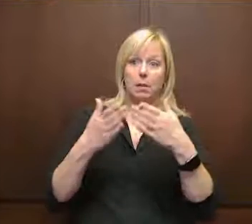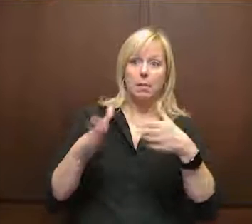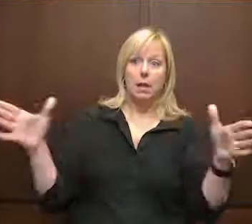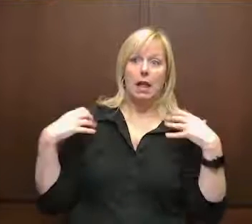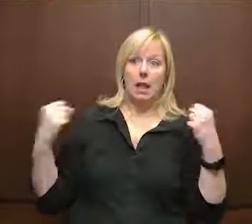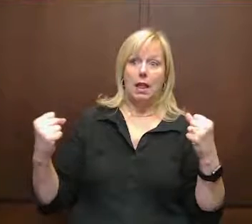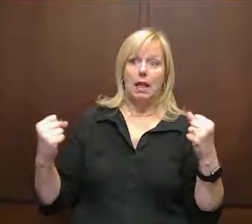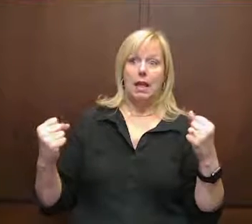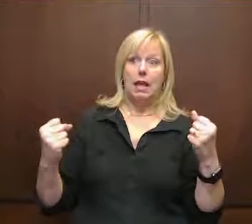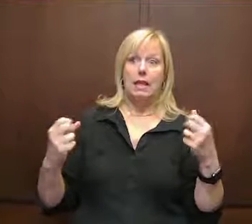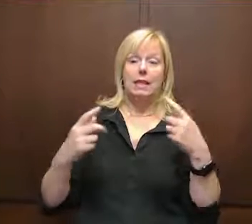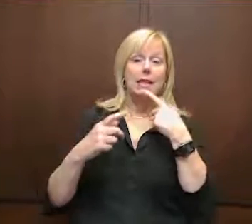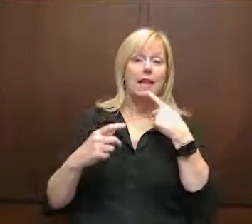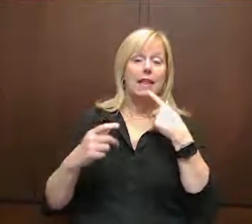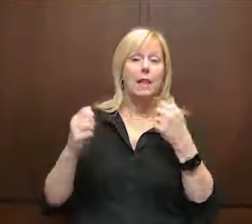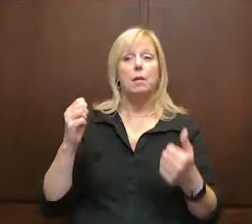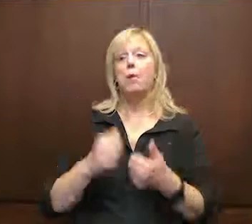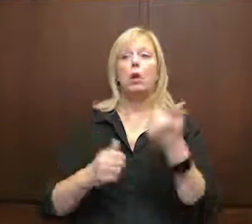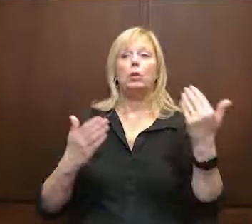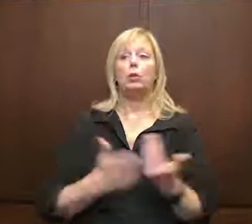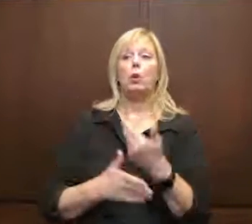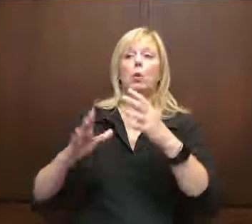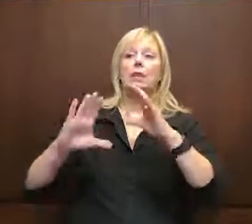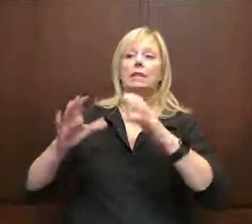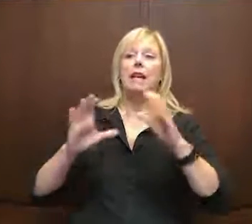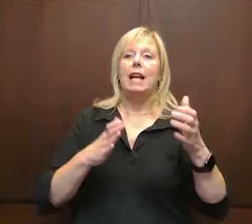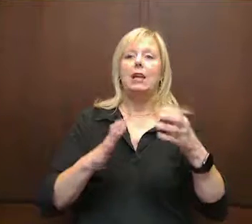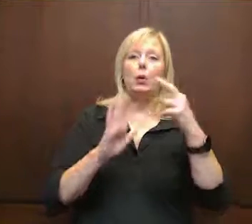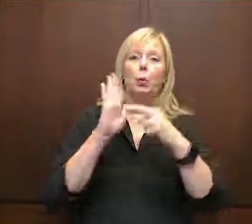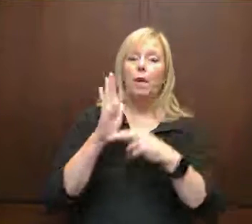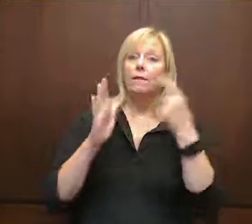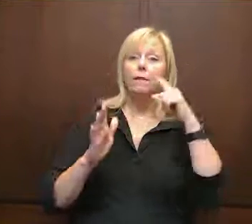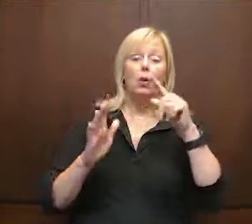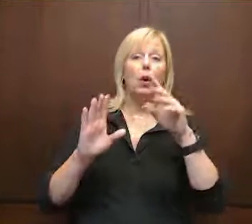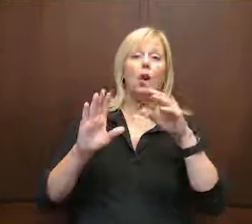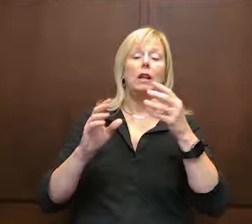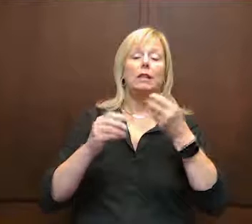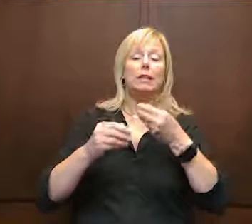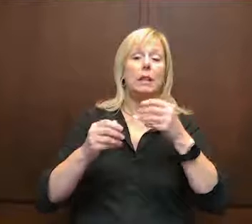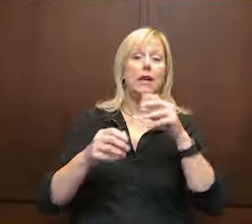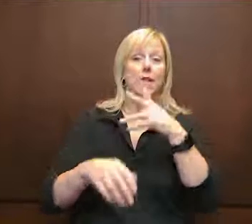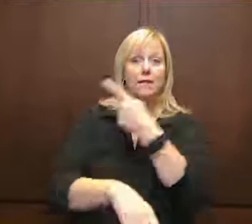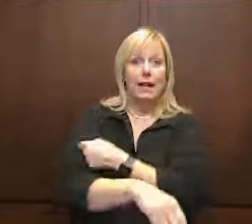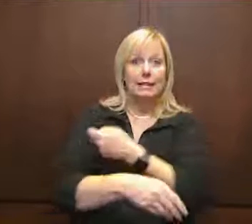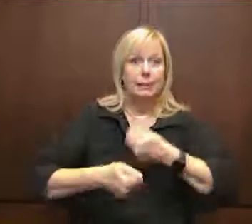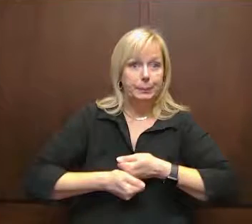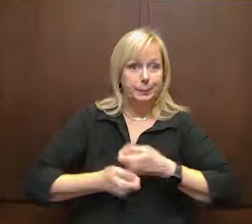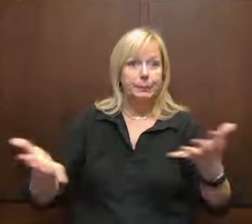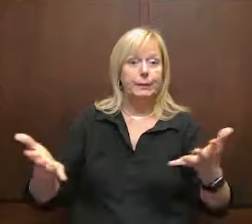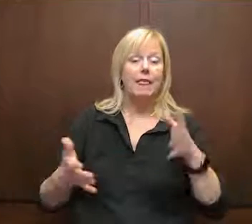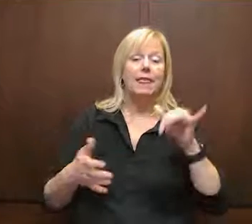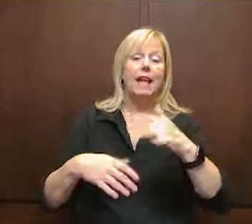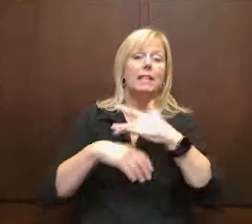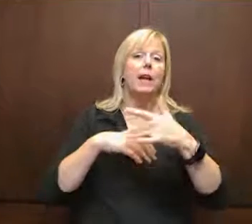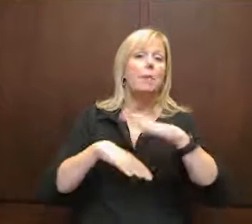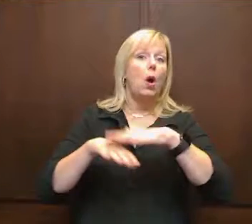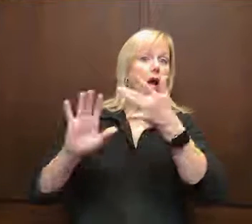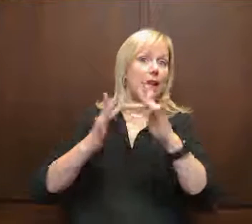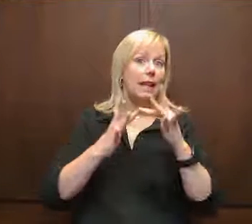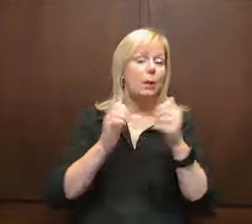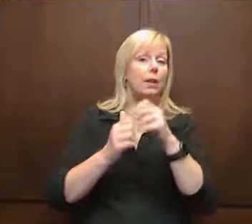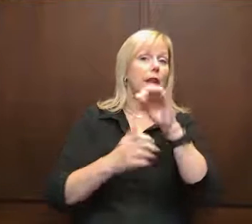out their latest and greatest set of guidelines for the distribution of the vaccine. That's available online